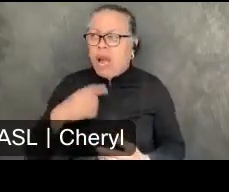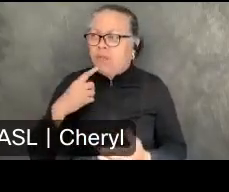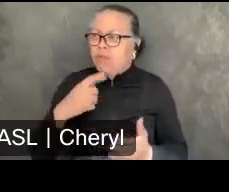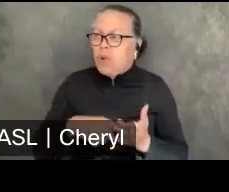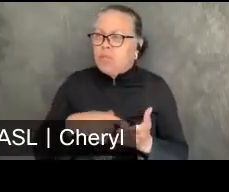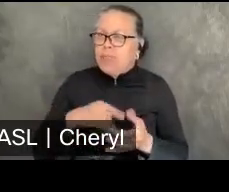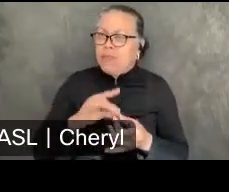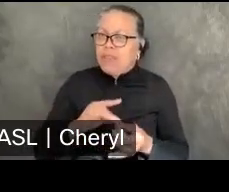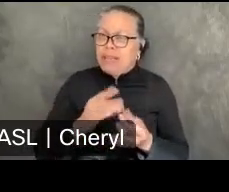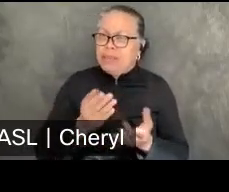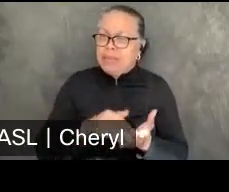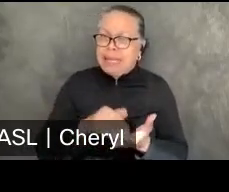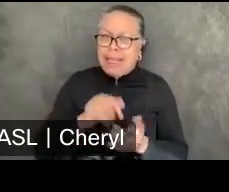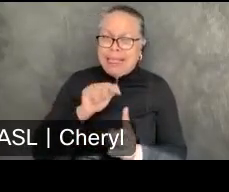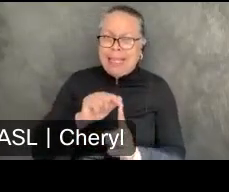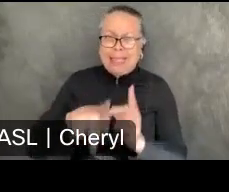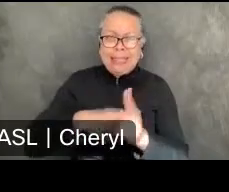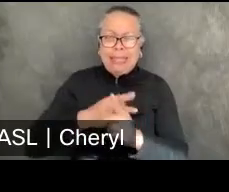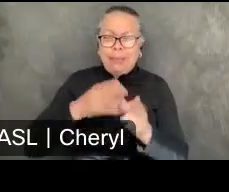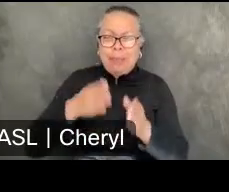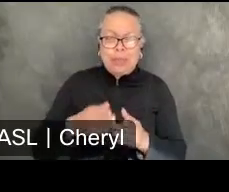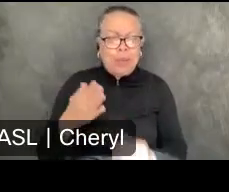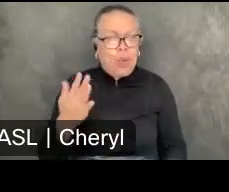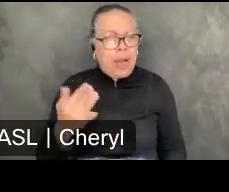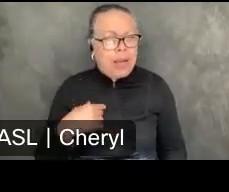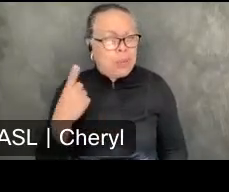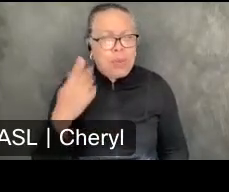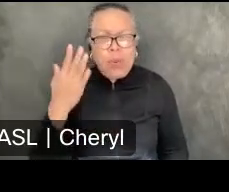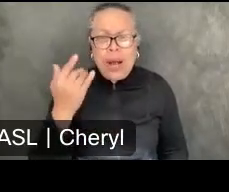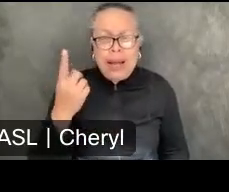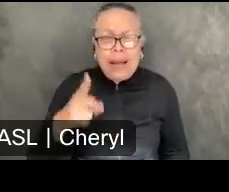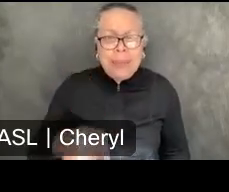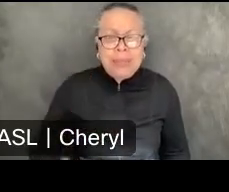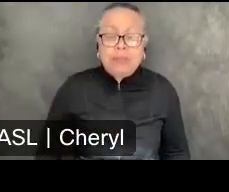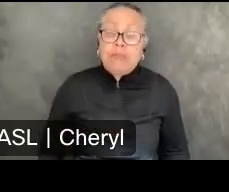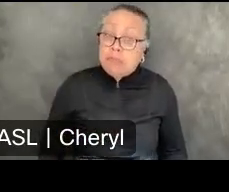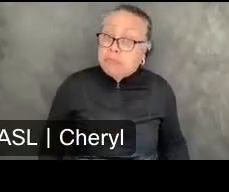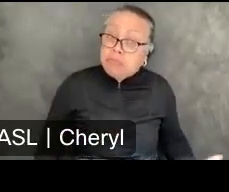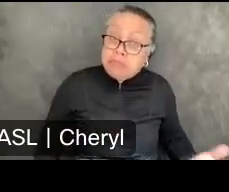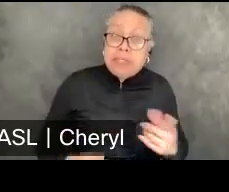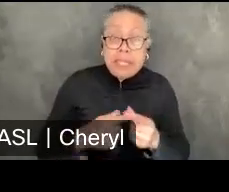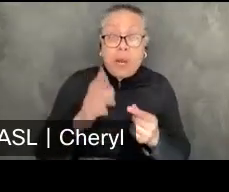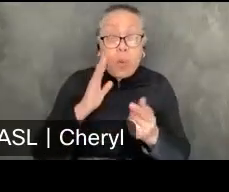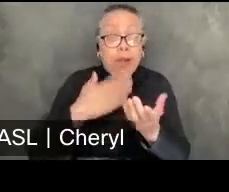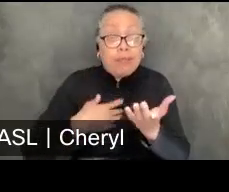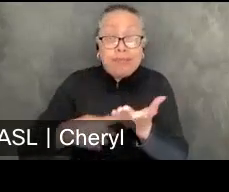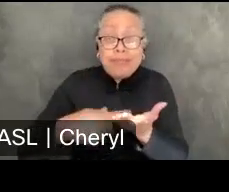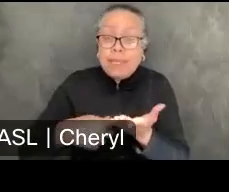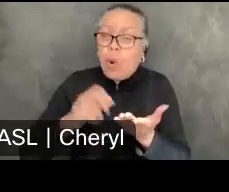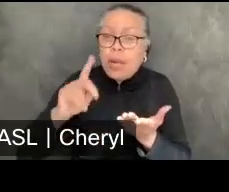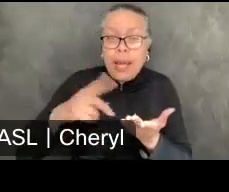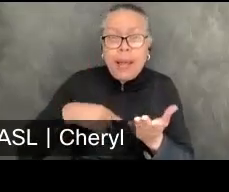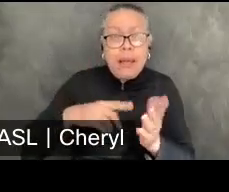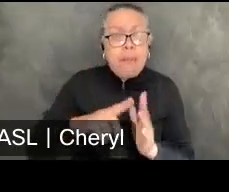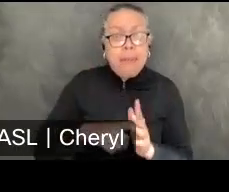relationships. Why? Why does that keep happening? Right? And we can talk about, well, what are some of the early warning